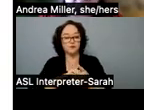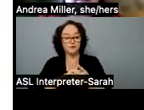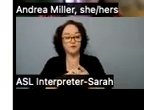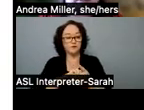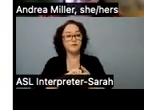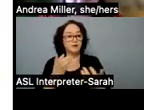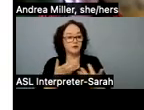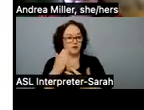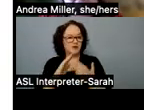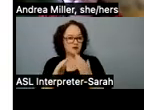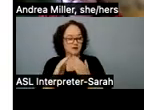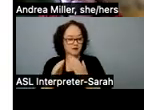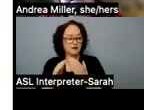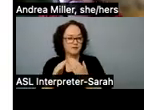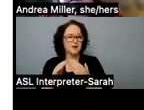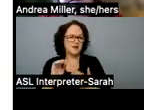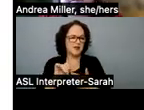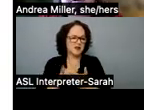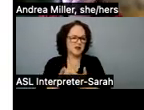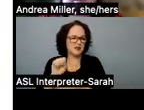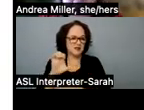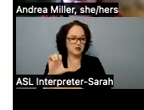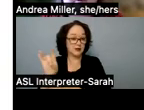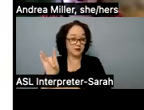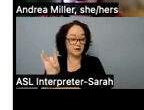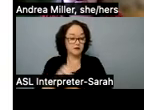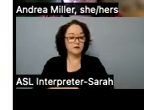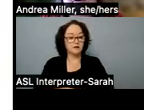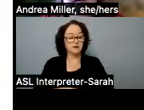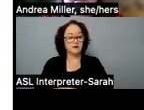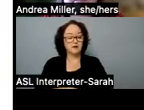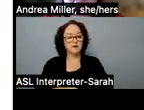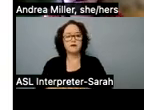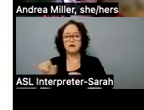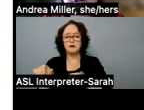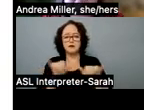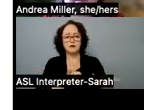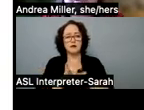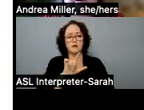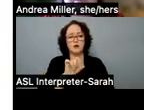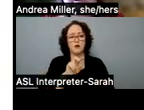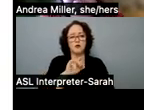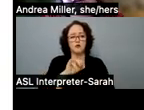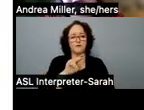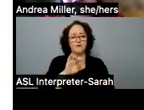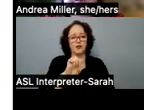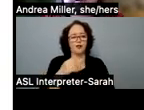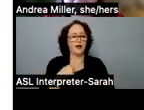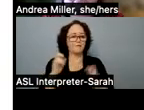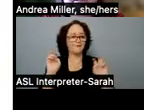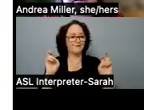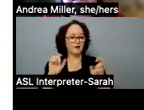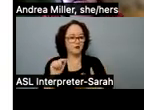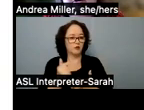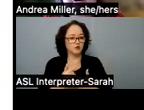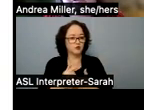Paducah, Section 8. And this is similar to in Louisville, where that graduation voucher, or if you're in that development